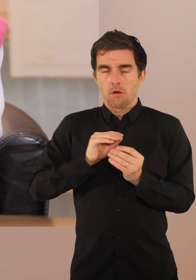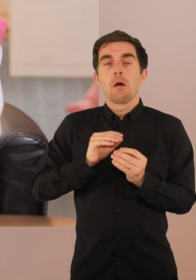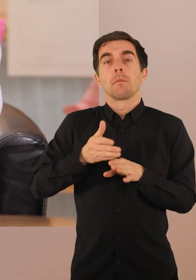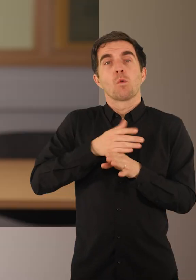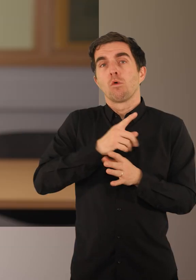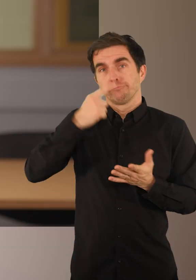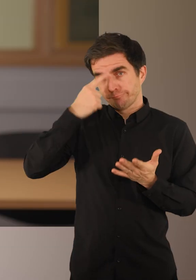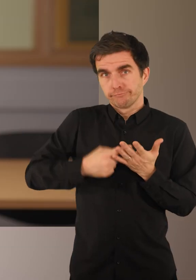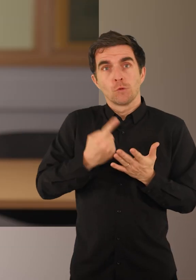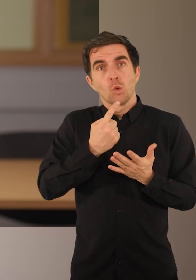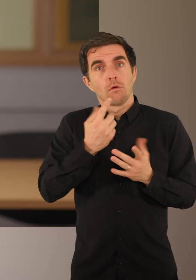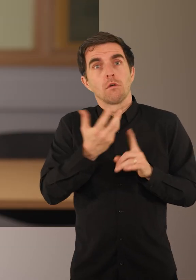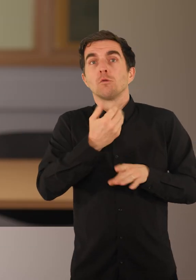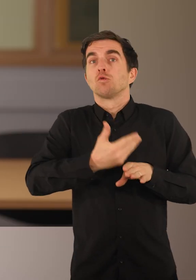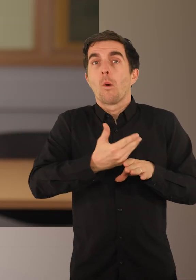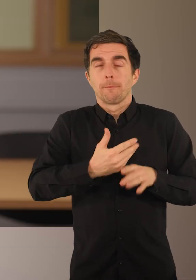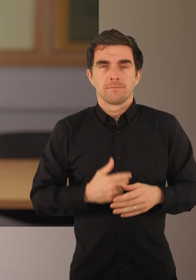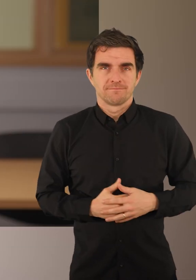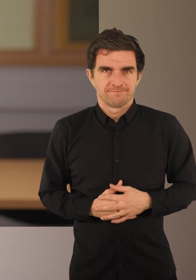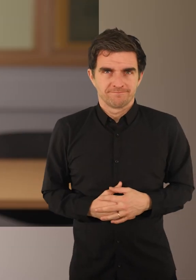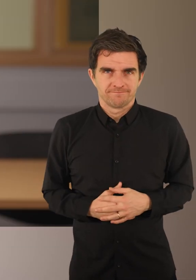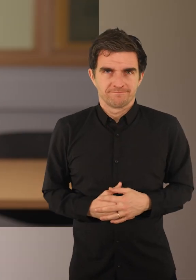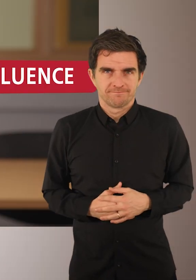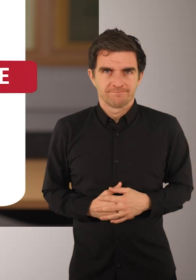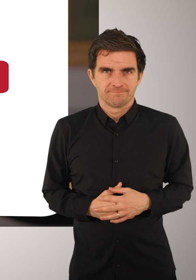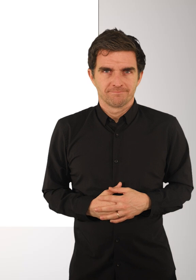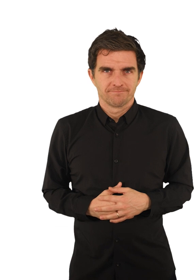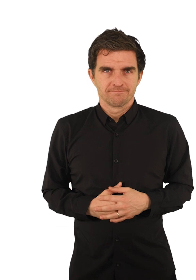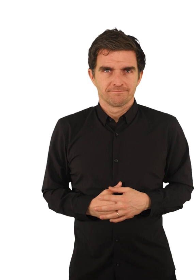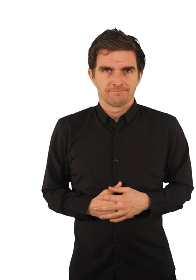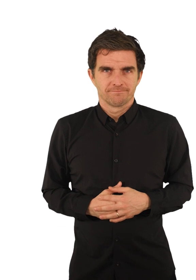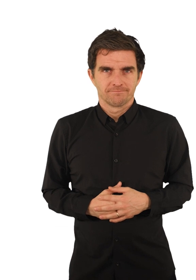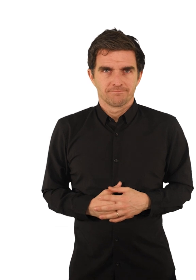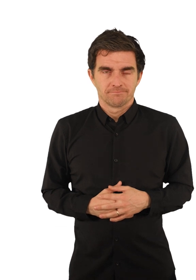that is used when the final decision is made about who is offered the job.